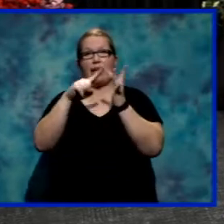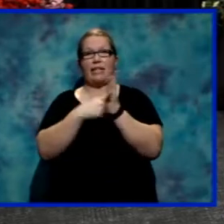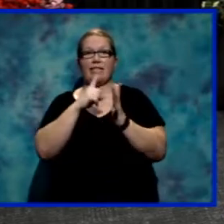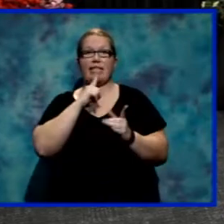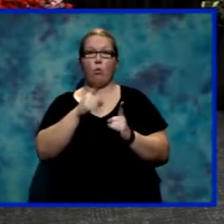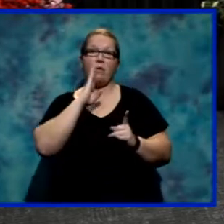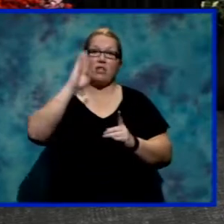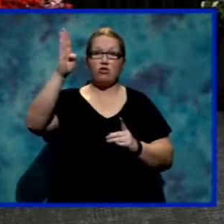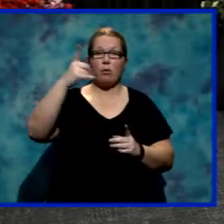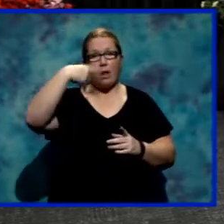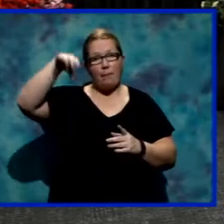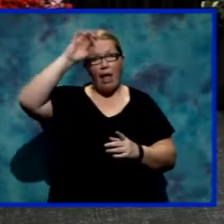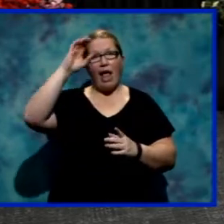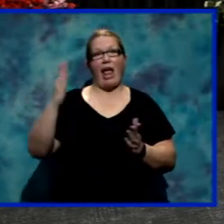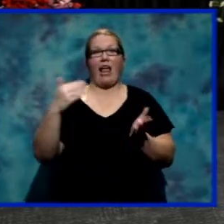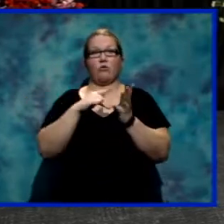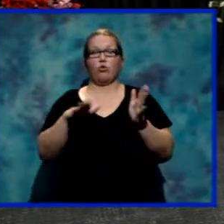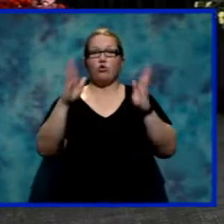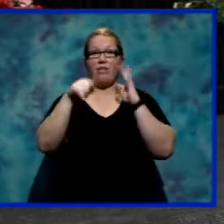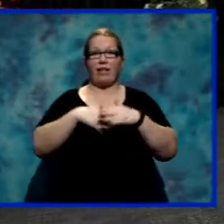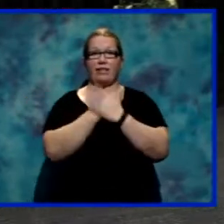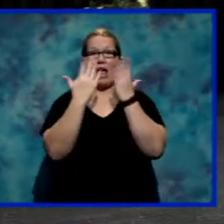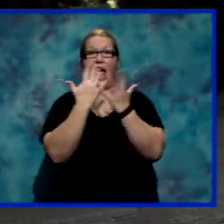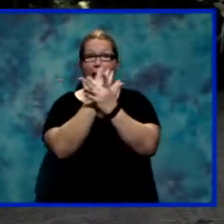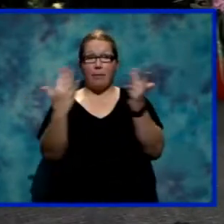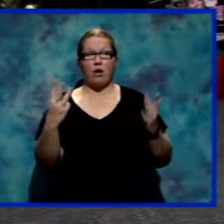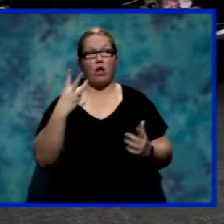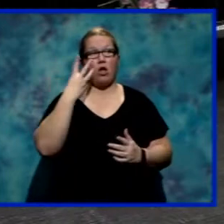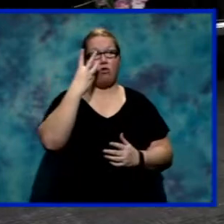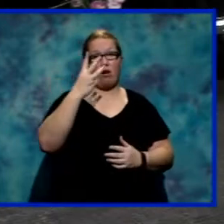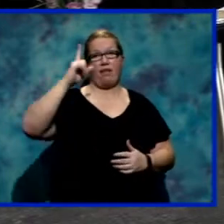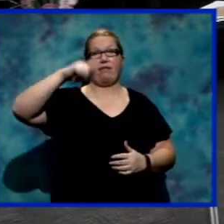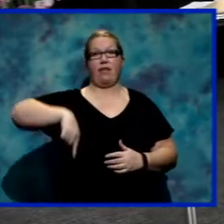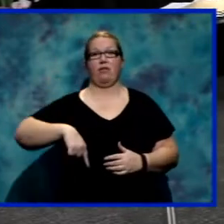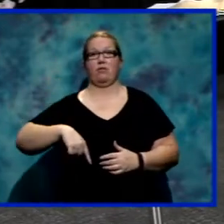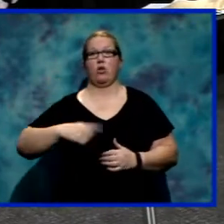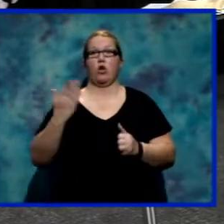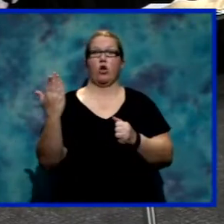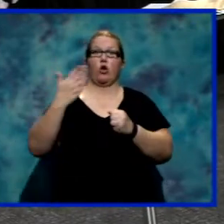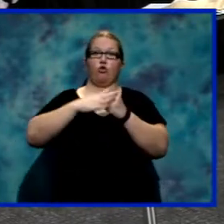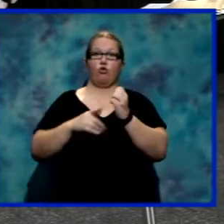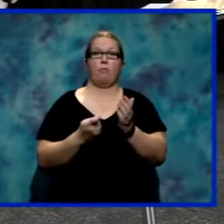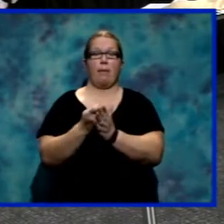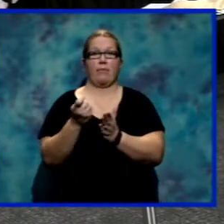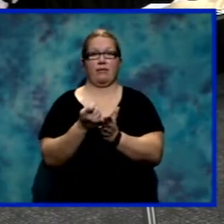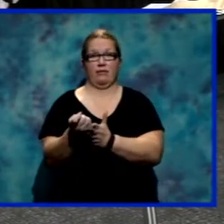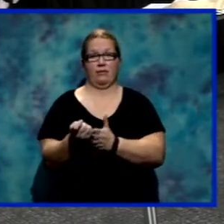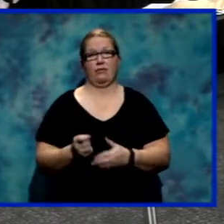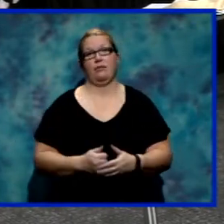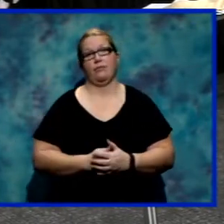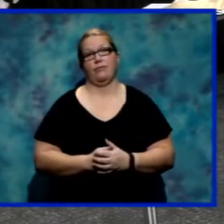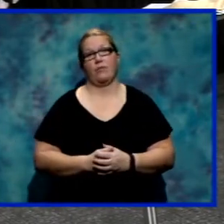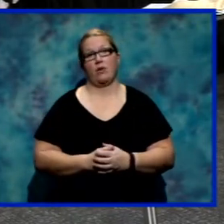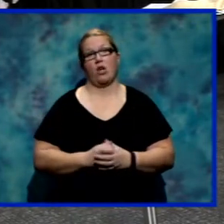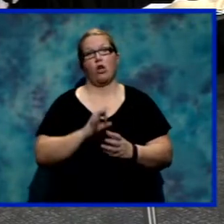sermon were baptized and added to the church that day. How many? 3,000 new members.